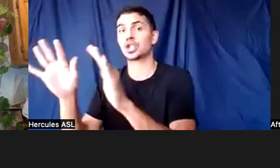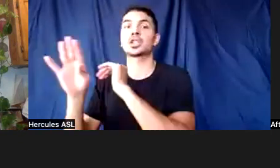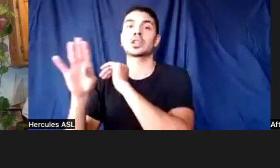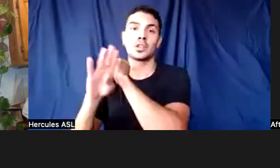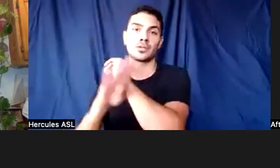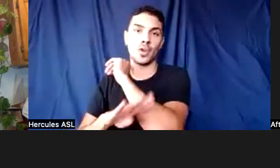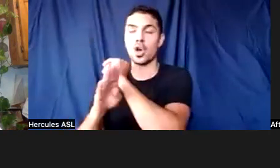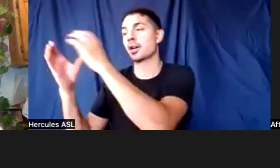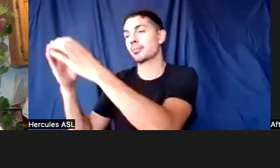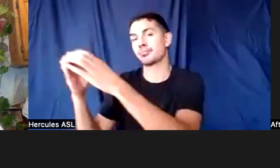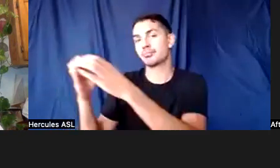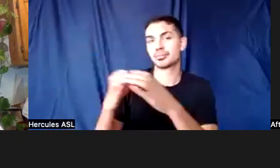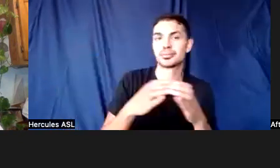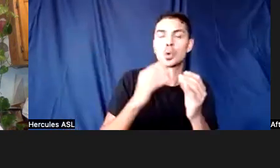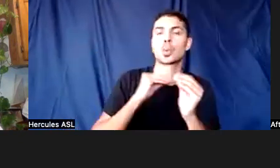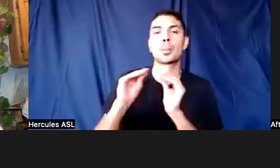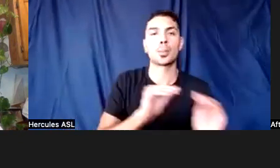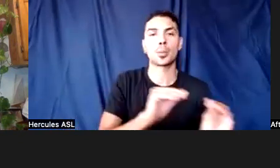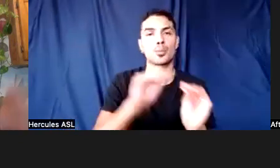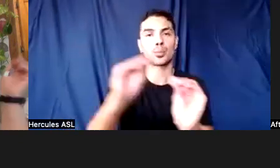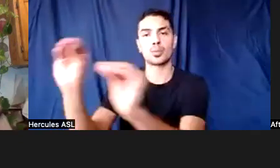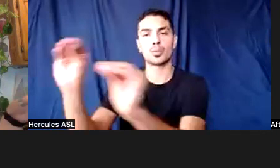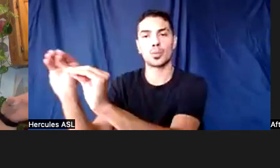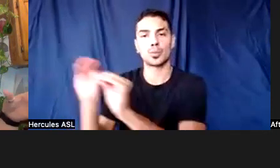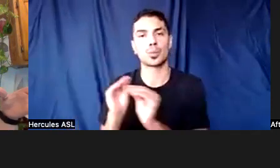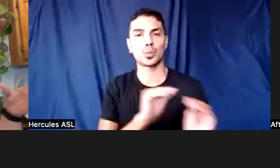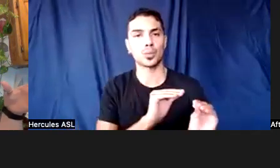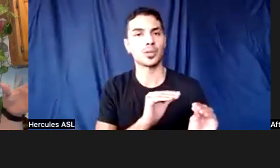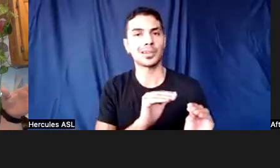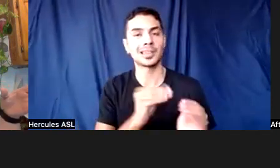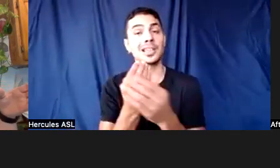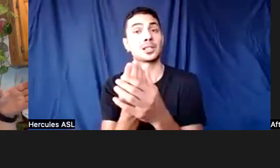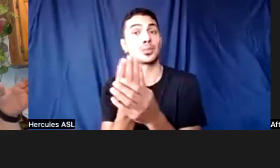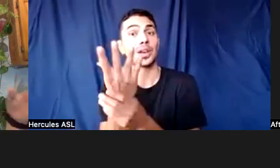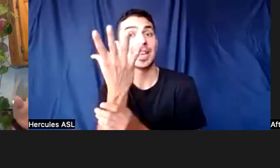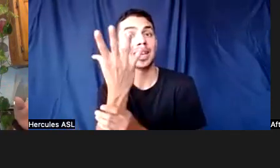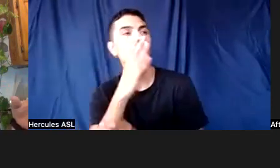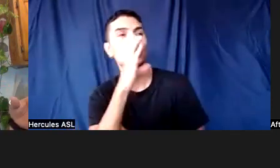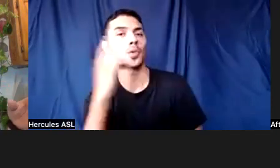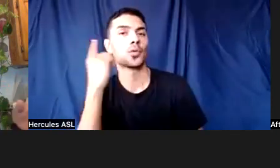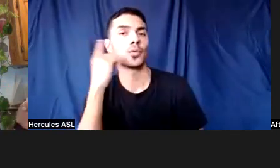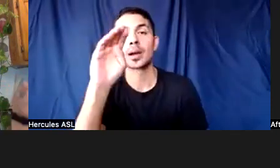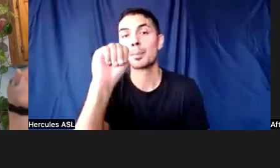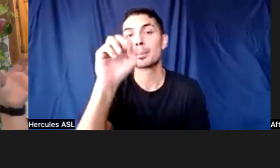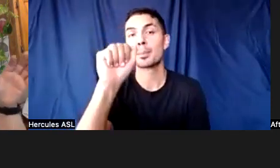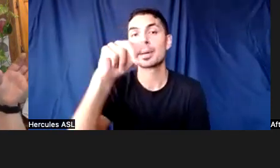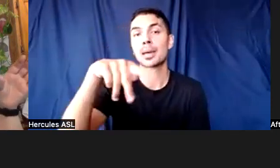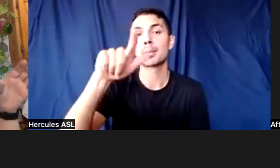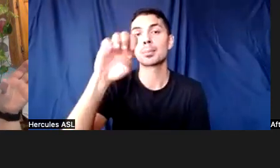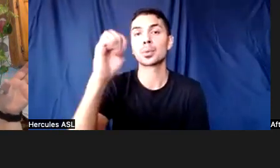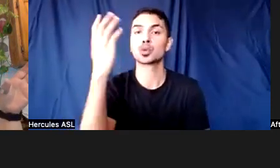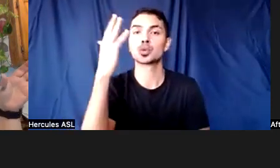good rabbits, right? So in the spring, we would move to where the maple trees are ready so we can do sugar bush, right? So